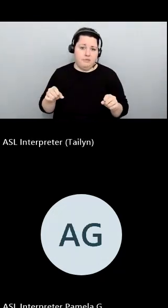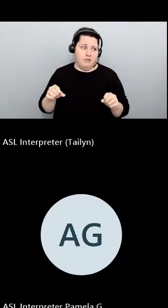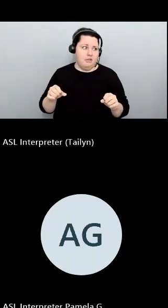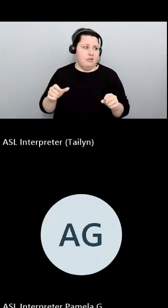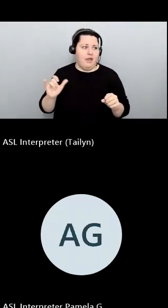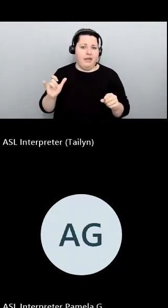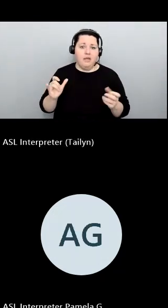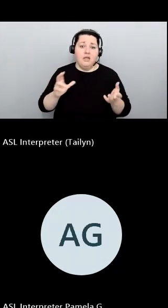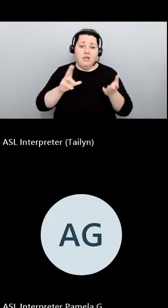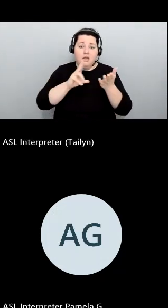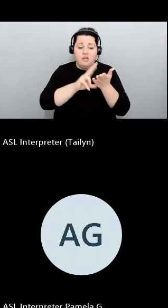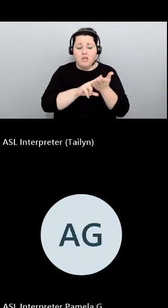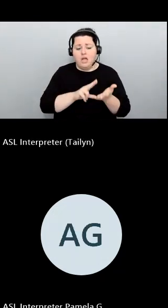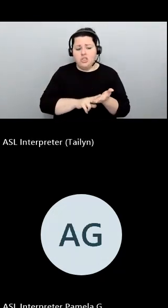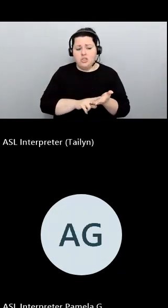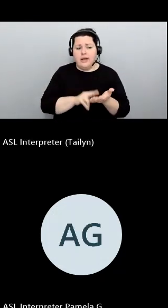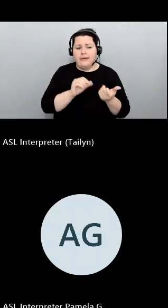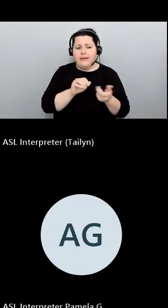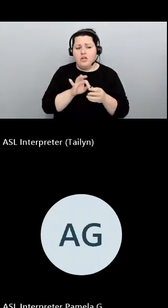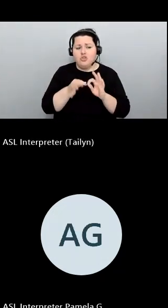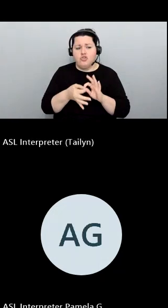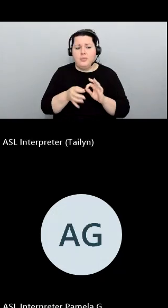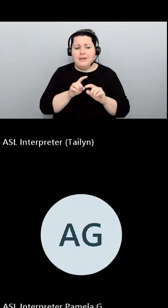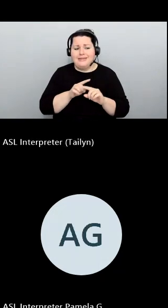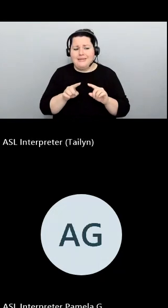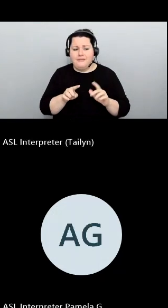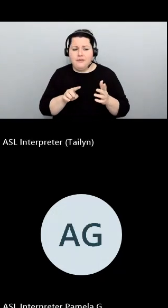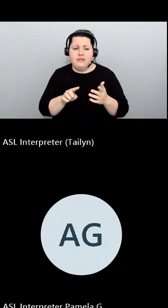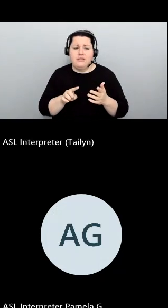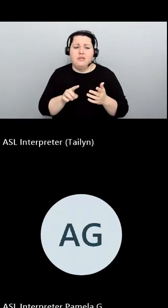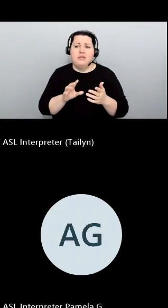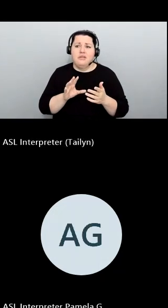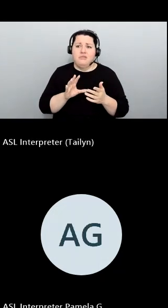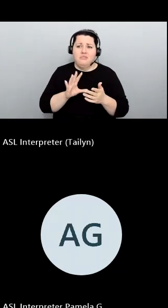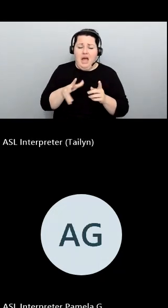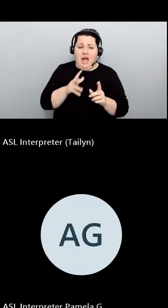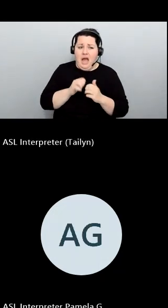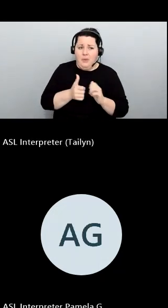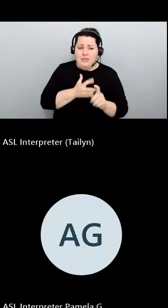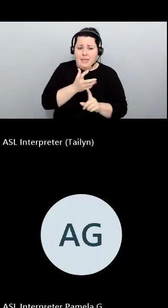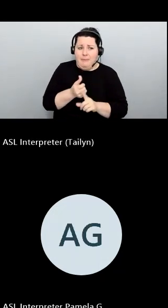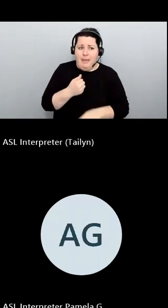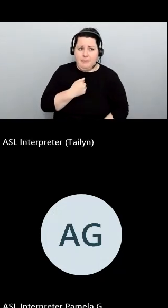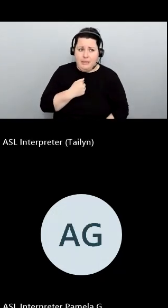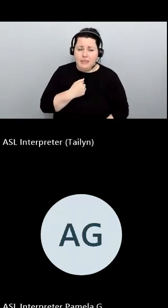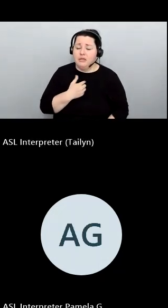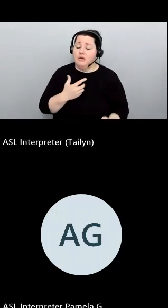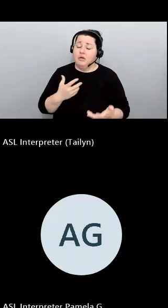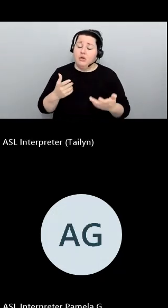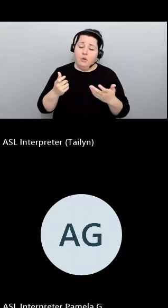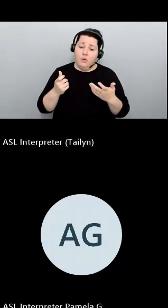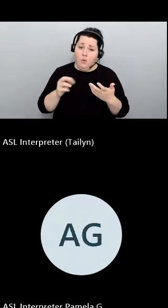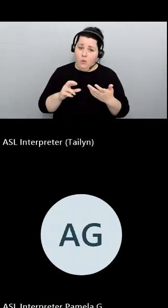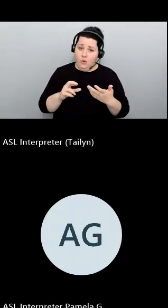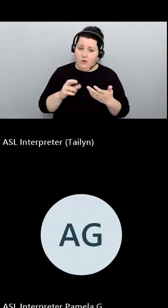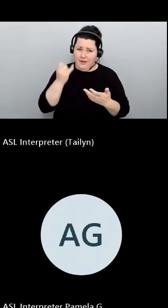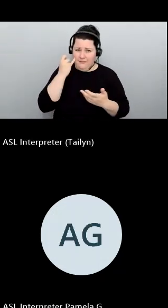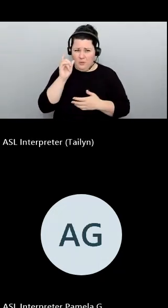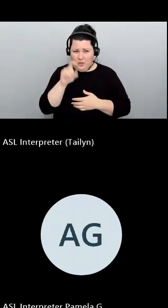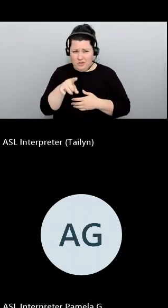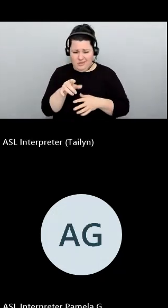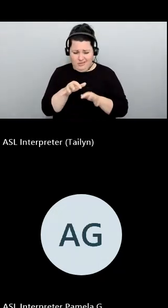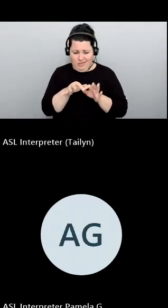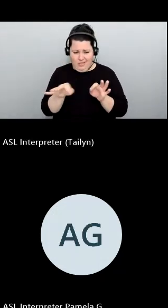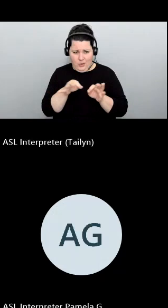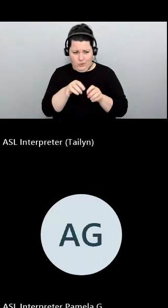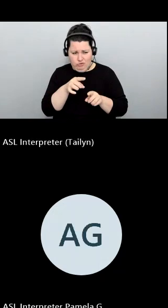the contract could be interpreted a different way and how it's impacting you, or if you just have questions about what the contract language means,